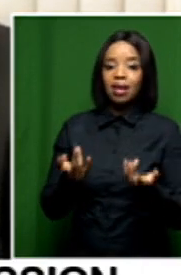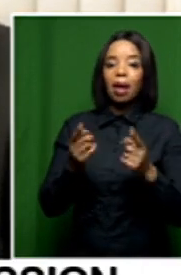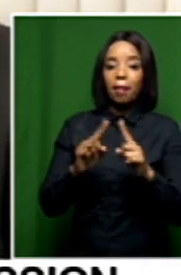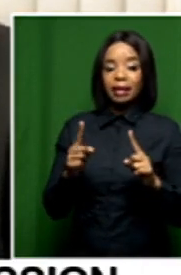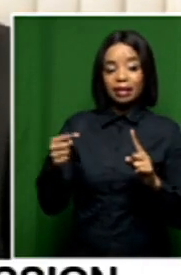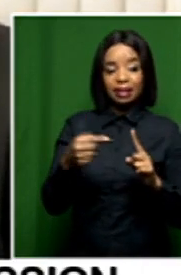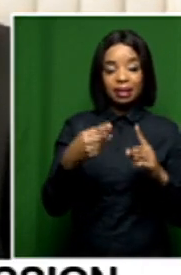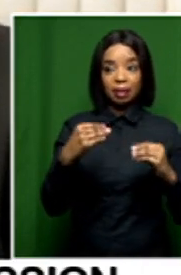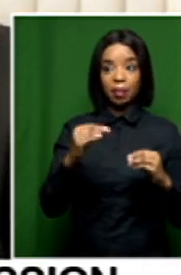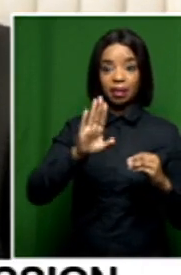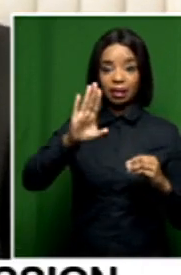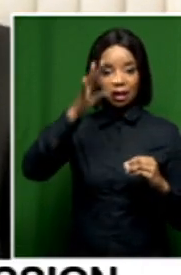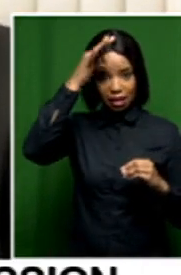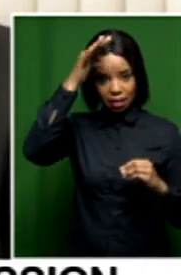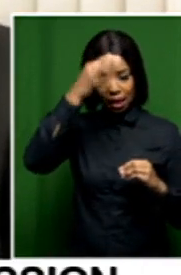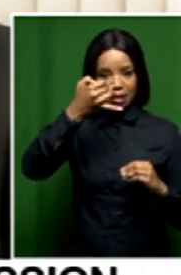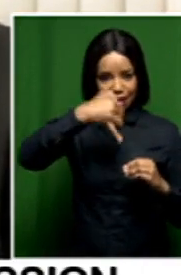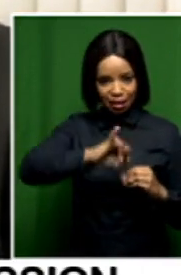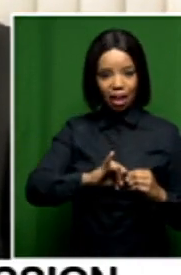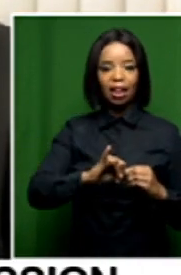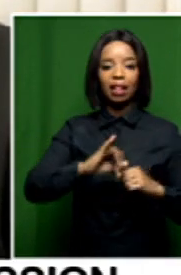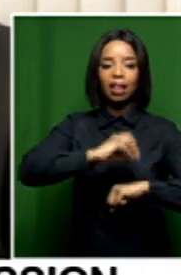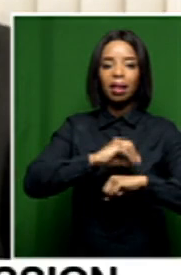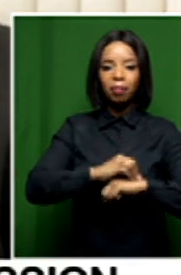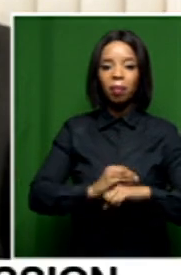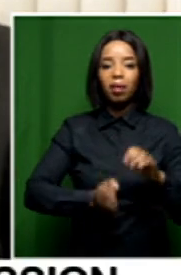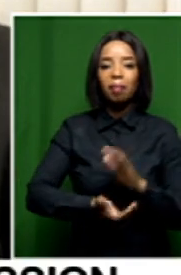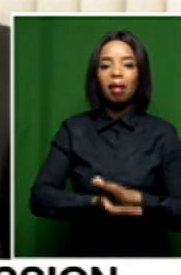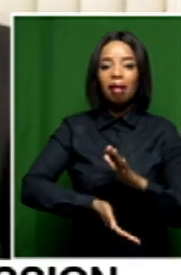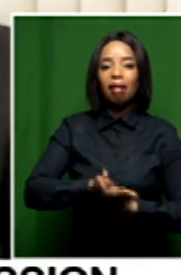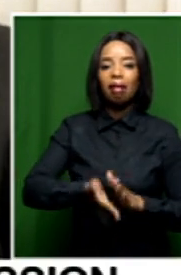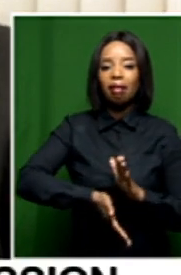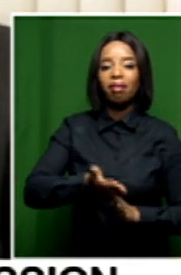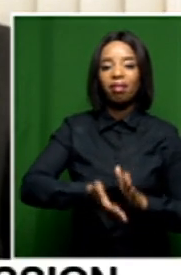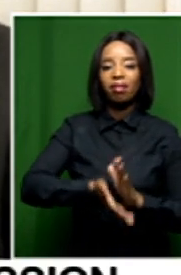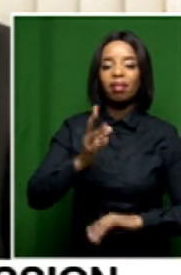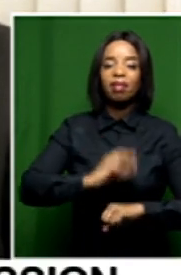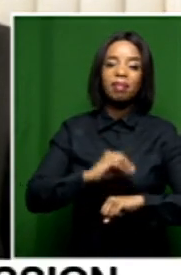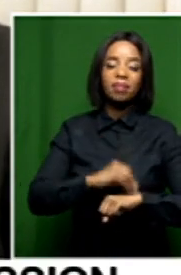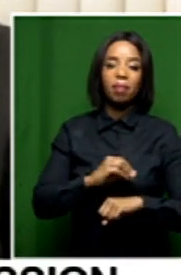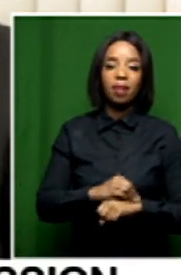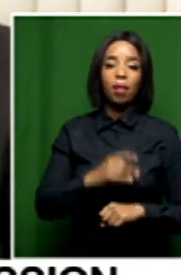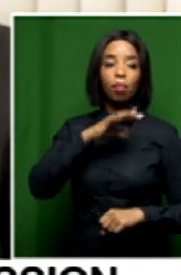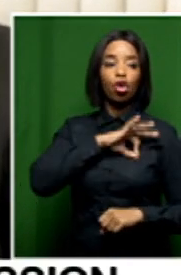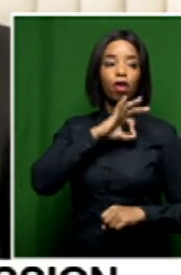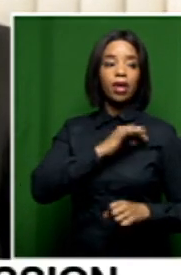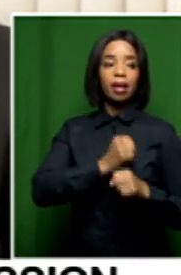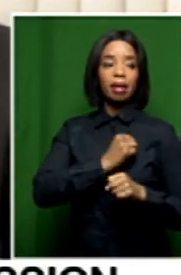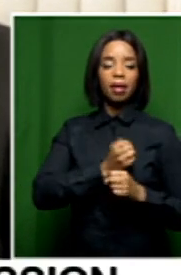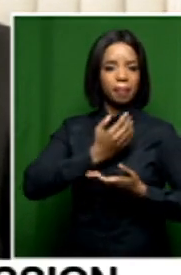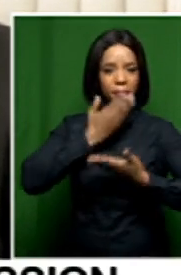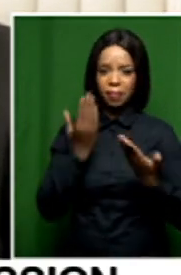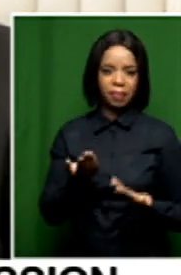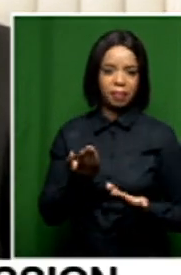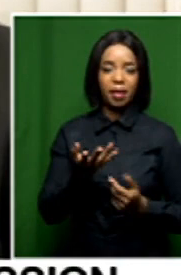one disaster to the next, unable to get clean audits and basically be profitable. If everything seems to be